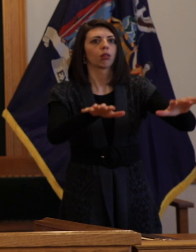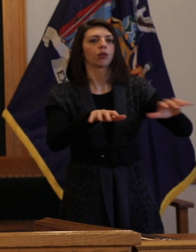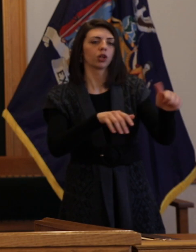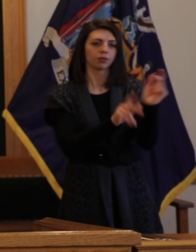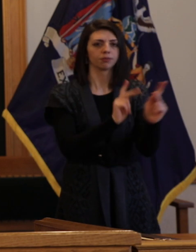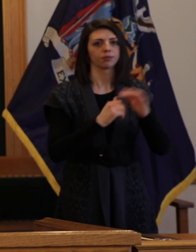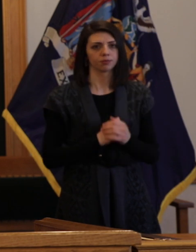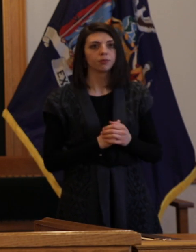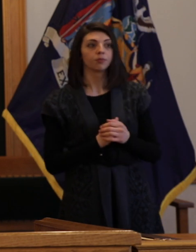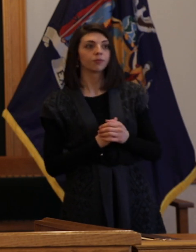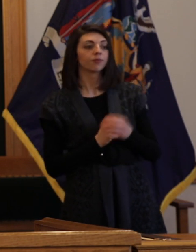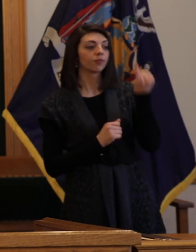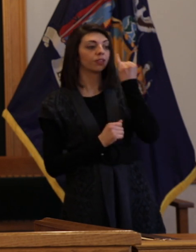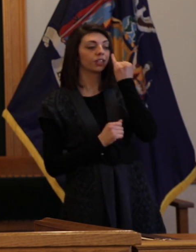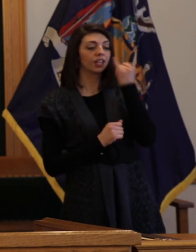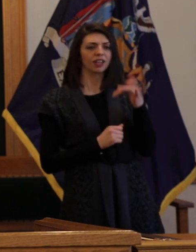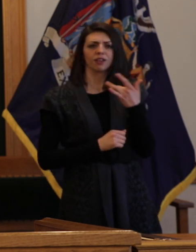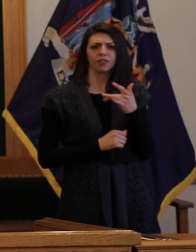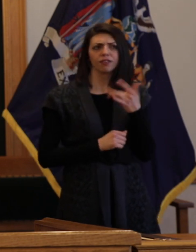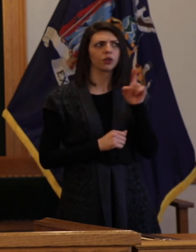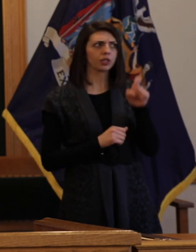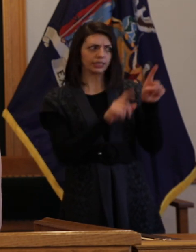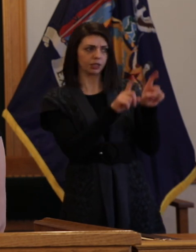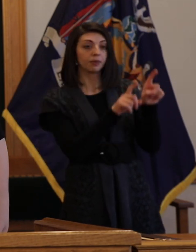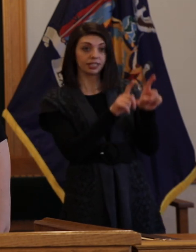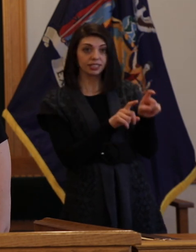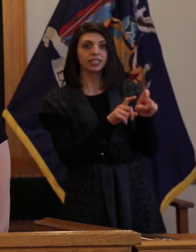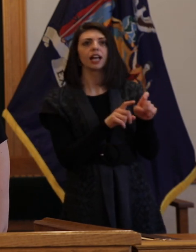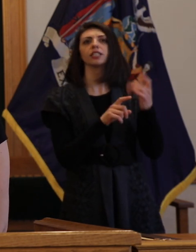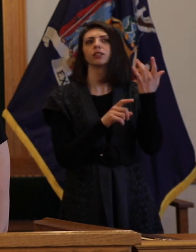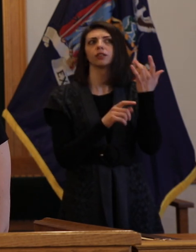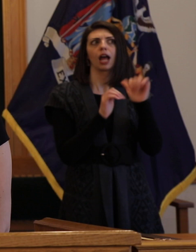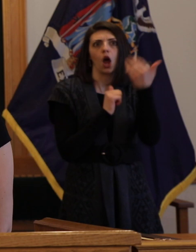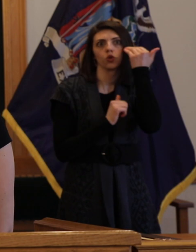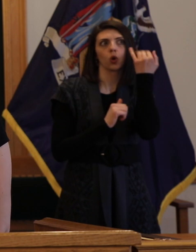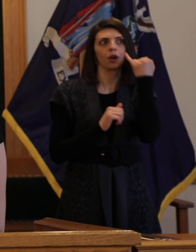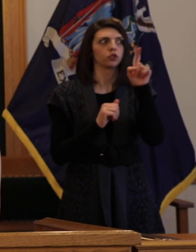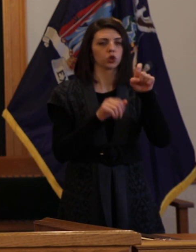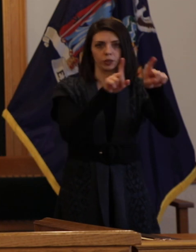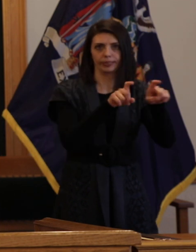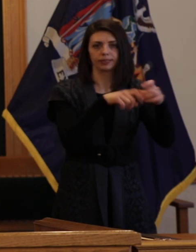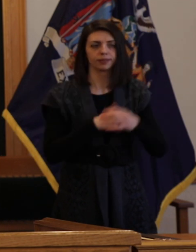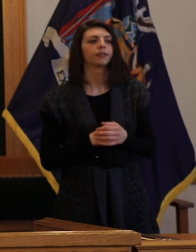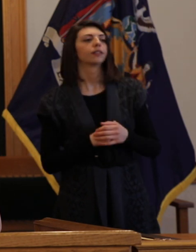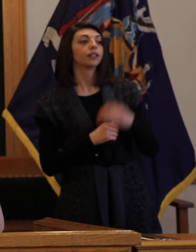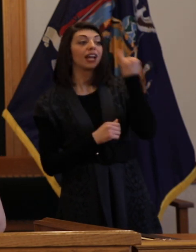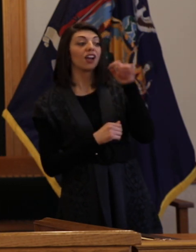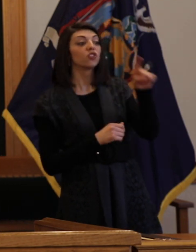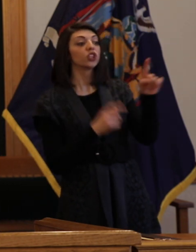for COVID-19. If you have traveled to areas where it is prevalent or have had close contact with a person who has